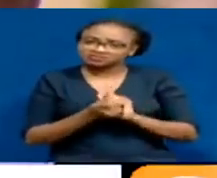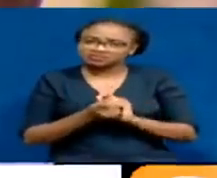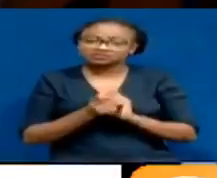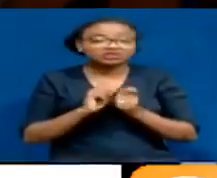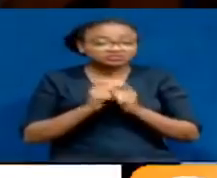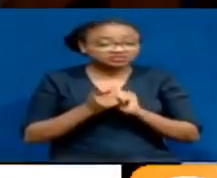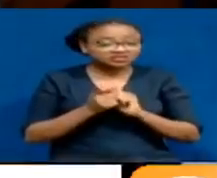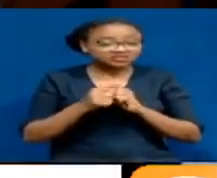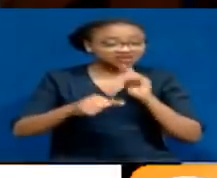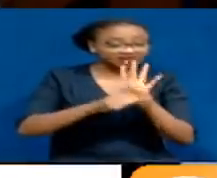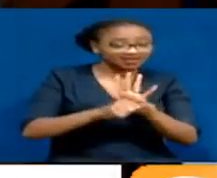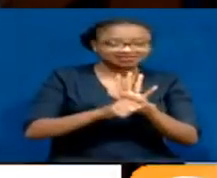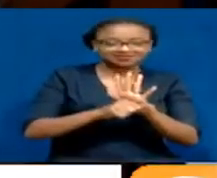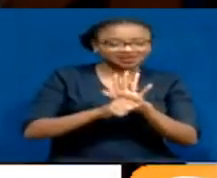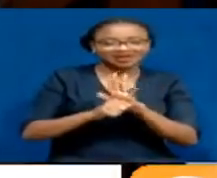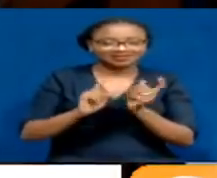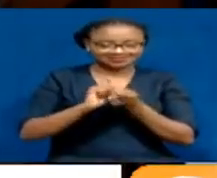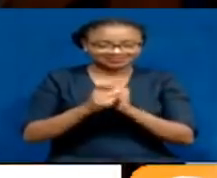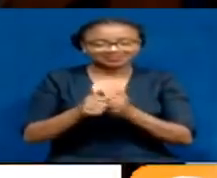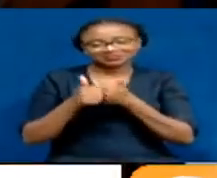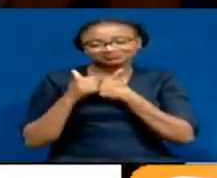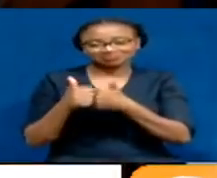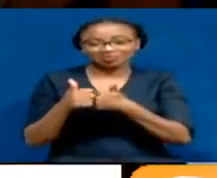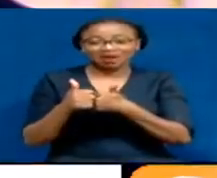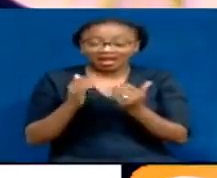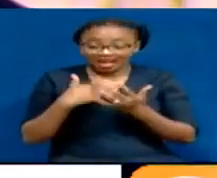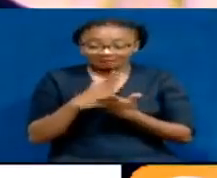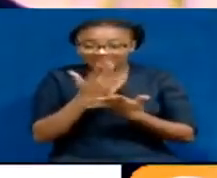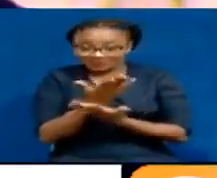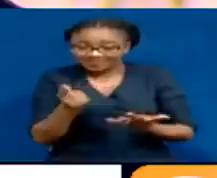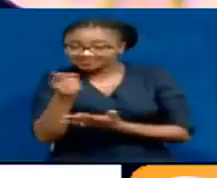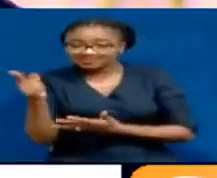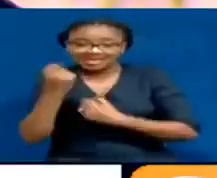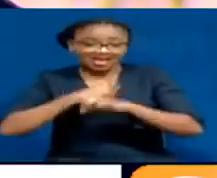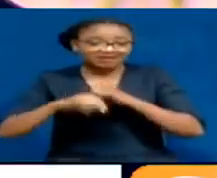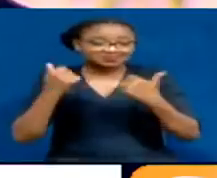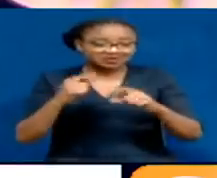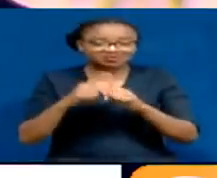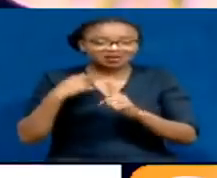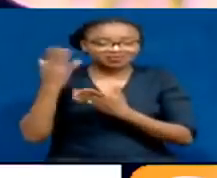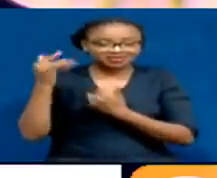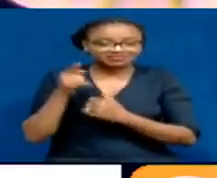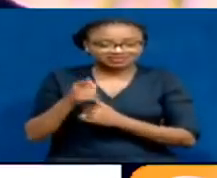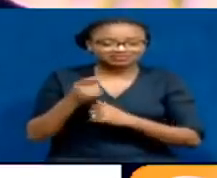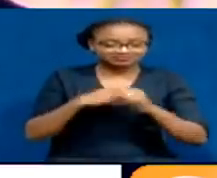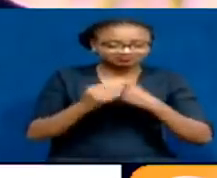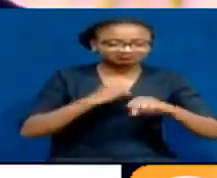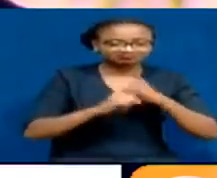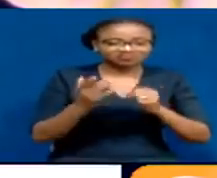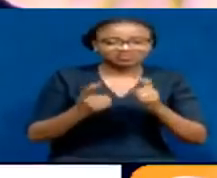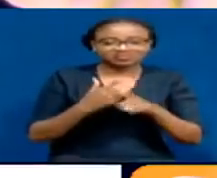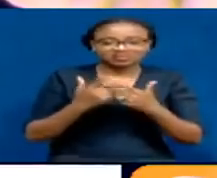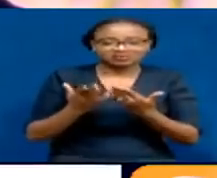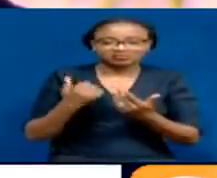the better. There are things that she hasn't done that we expect her to do that will give us